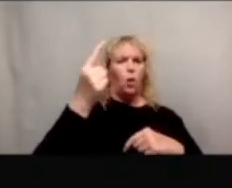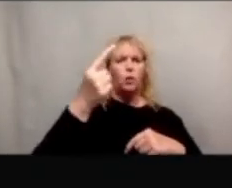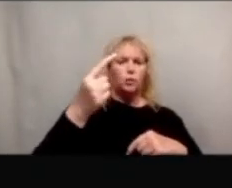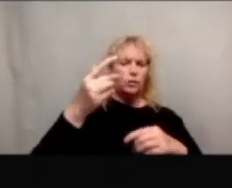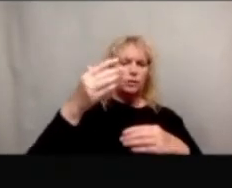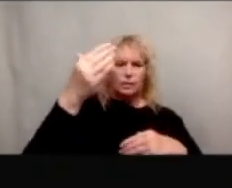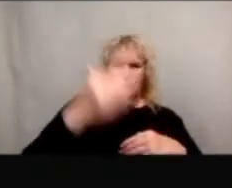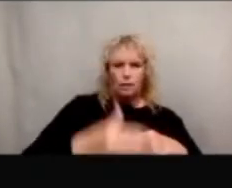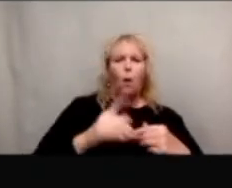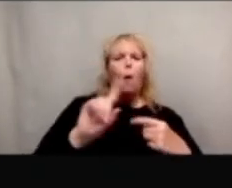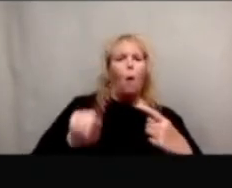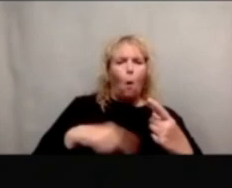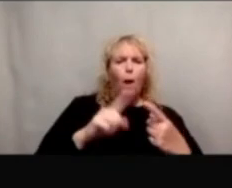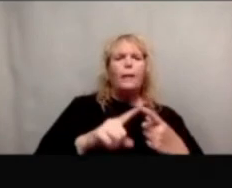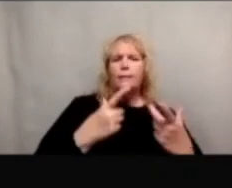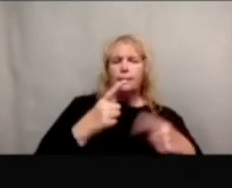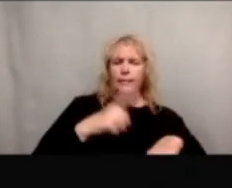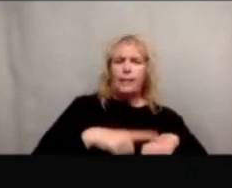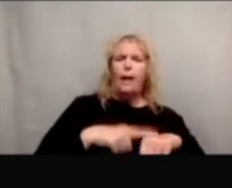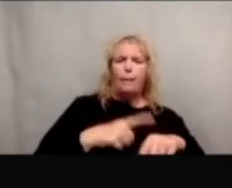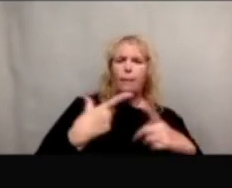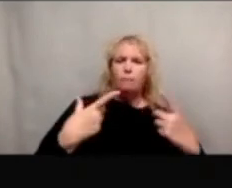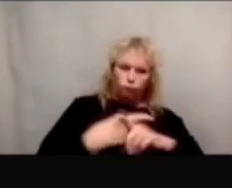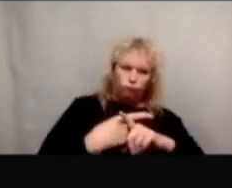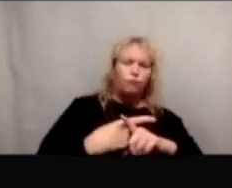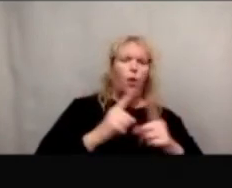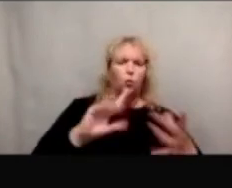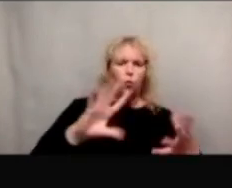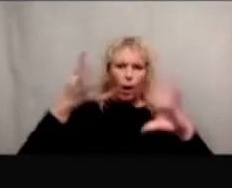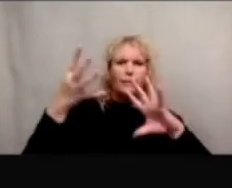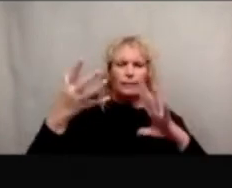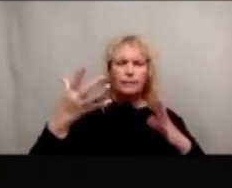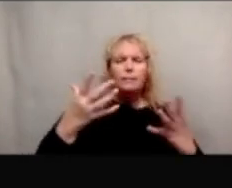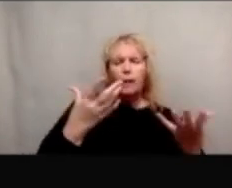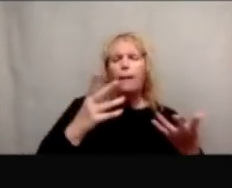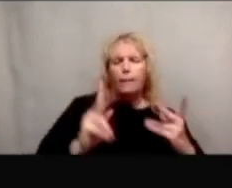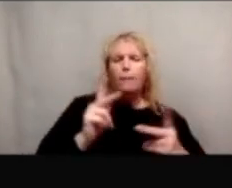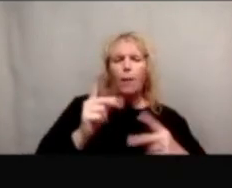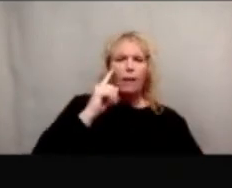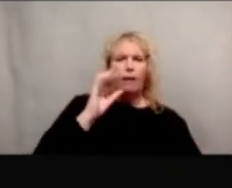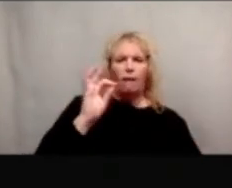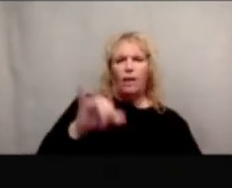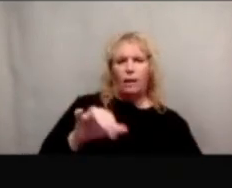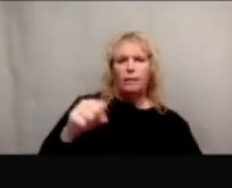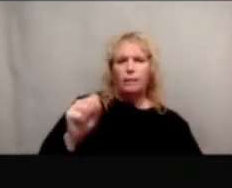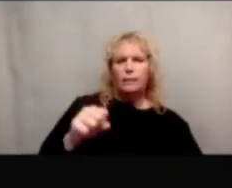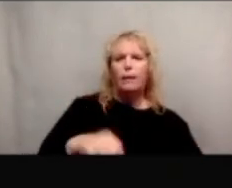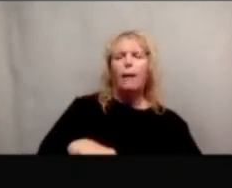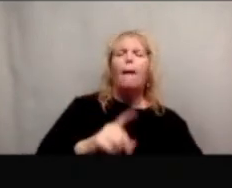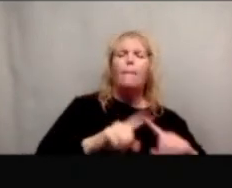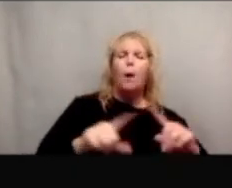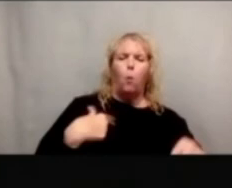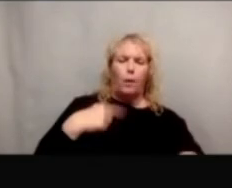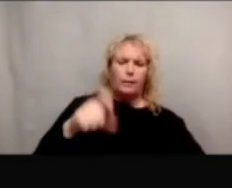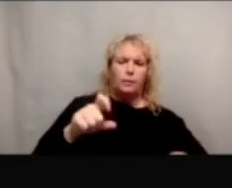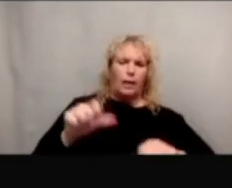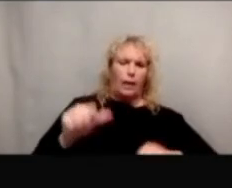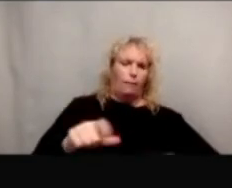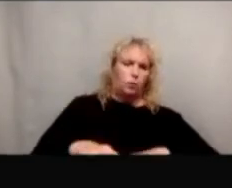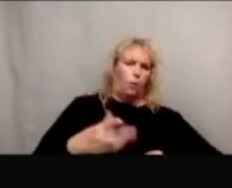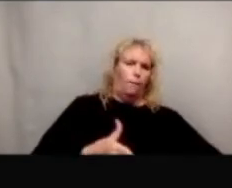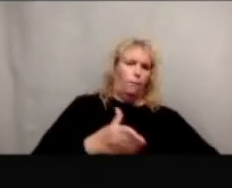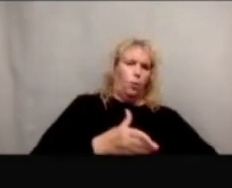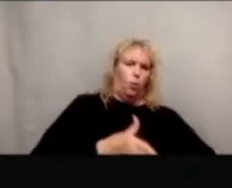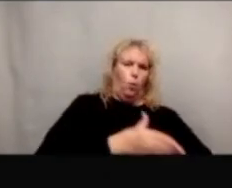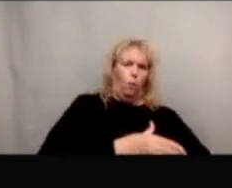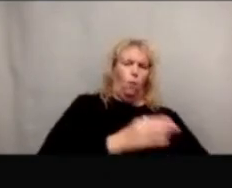crisis. And so if we have to be the vehicle to improve technology literacy, then that may